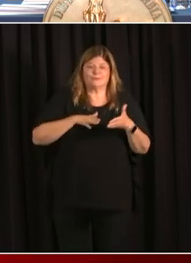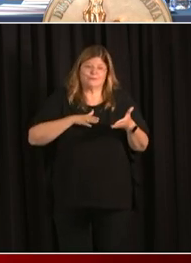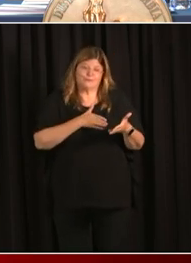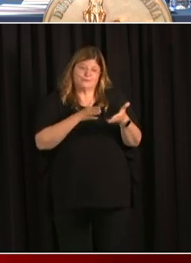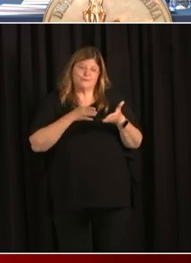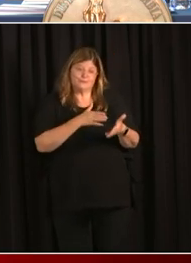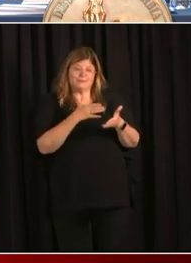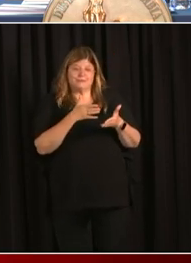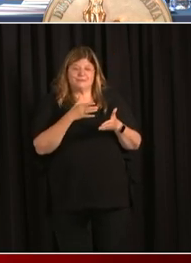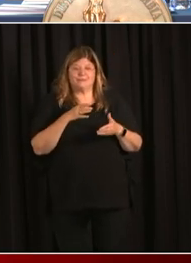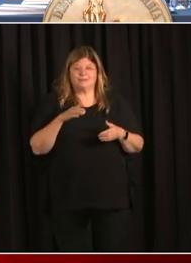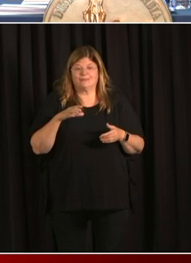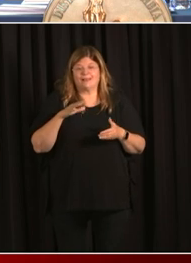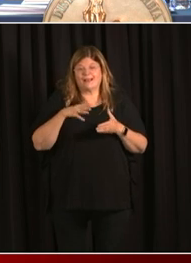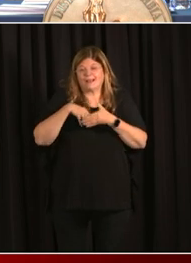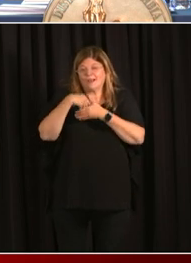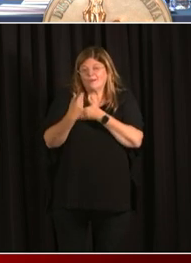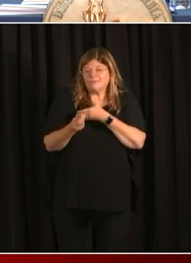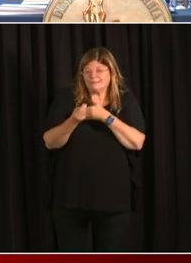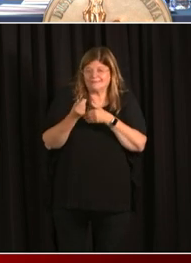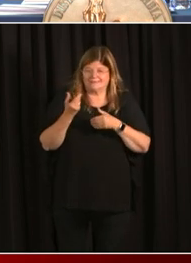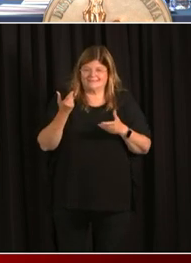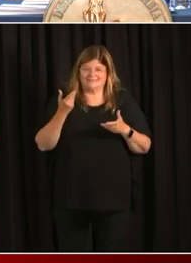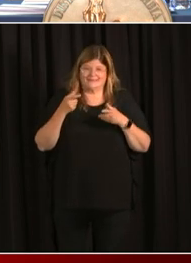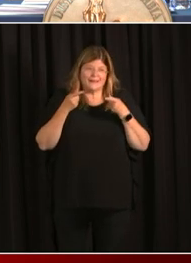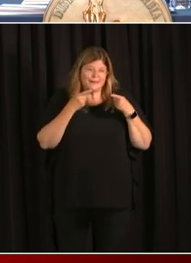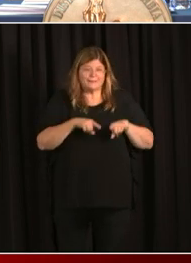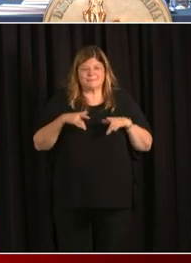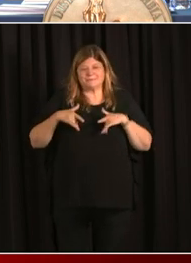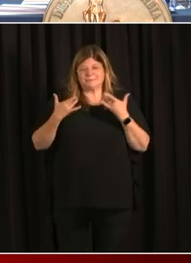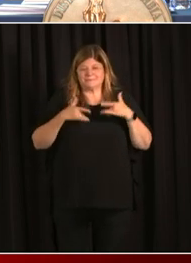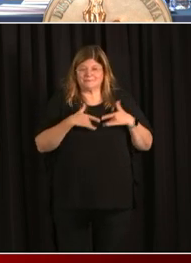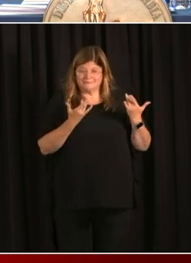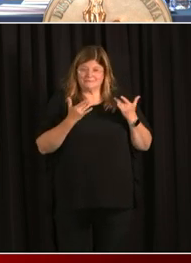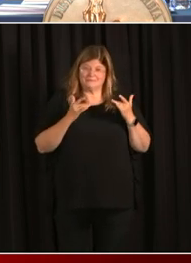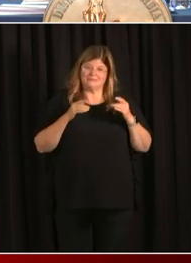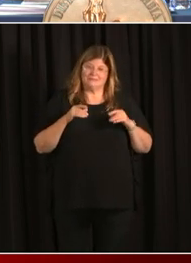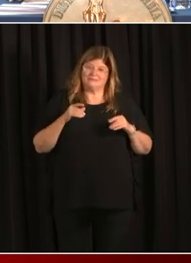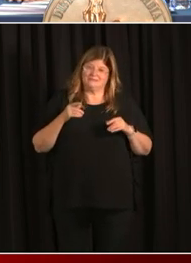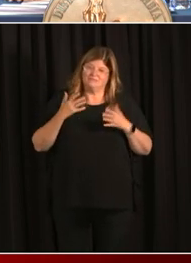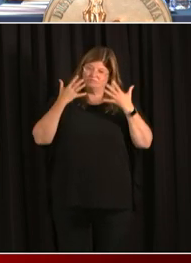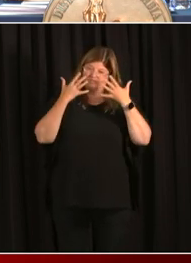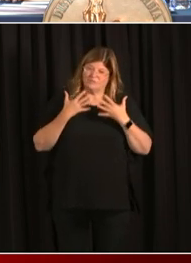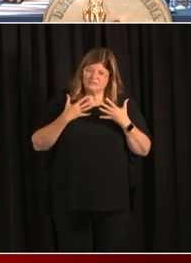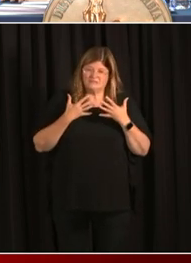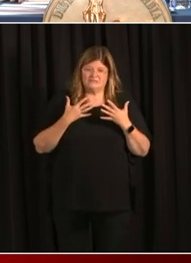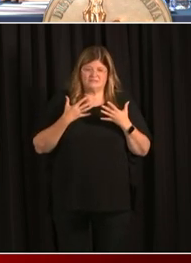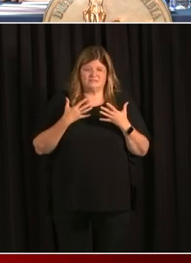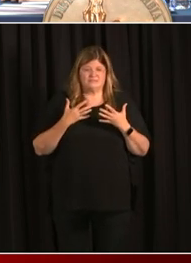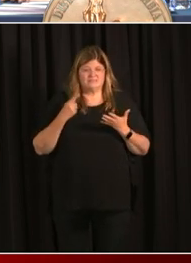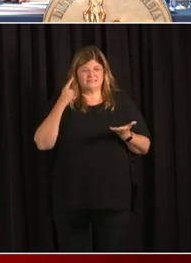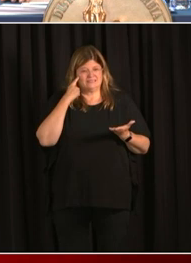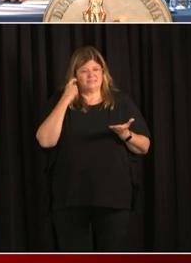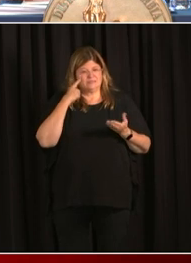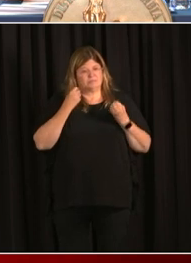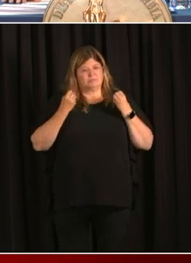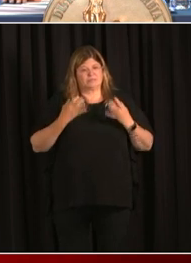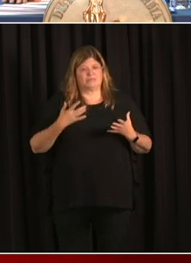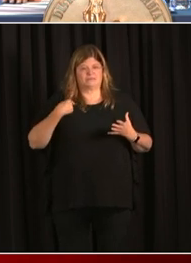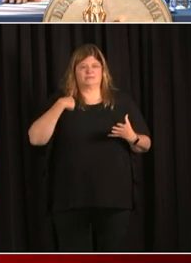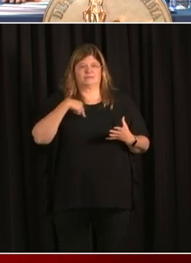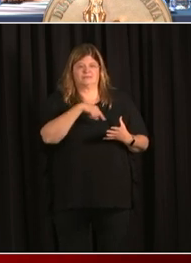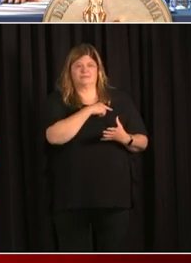cookouts, they celebrate different events. And unfortunately, I think that's when a lot of us let our guards